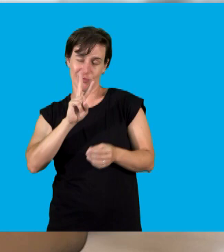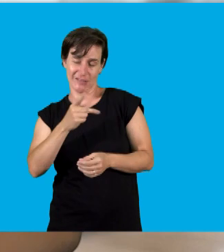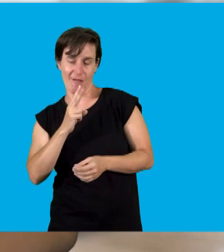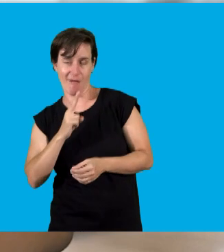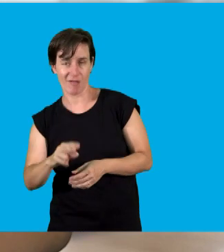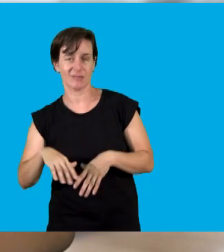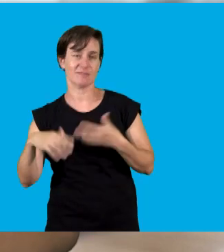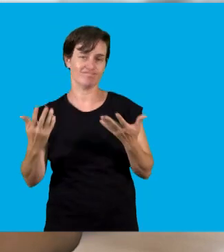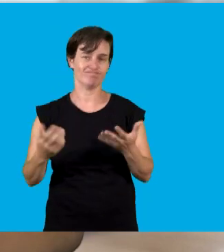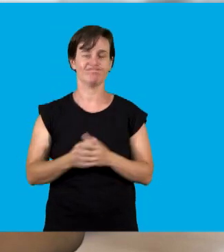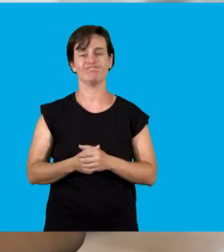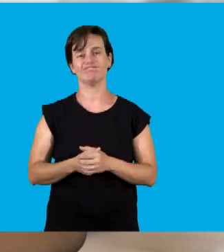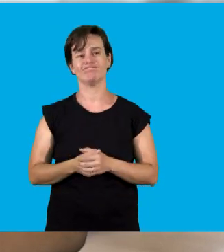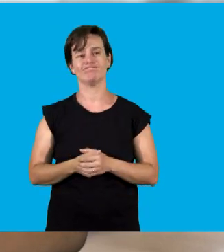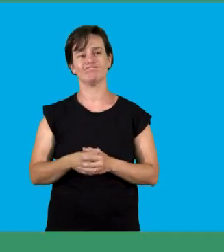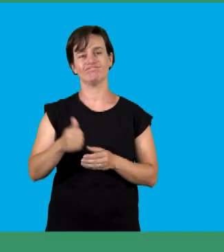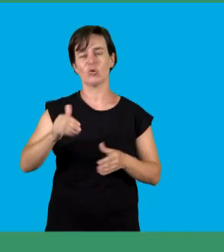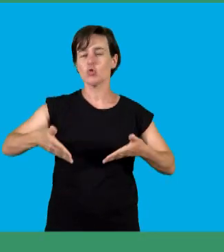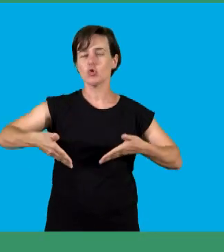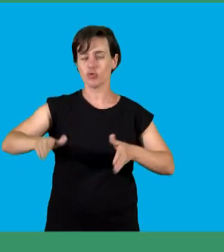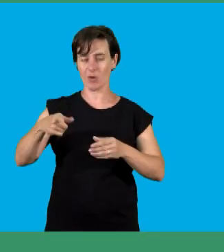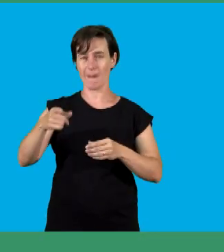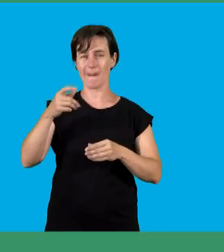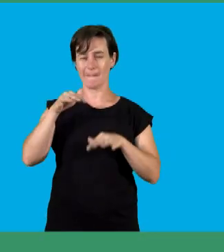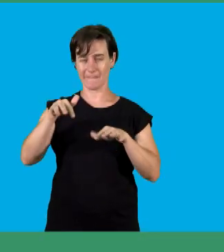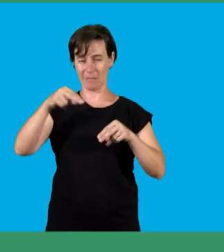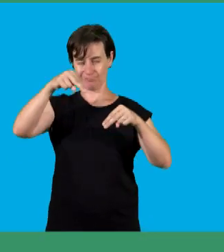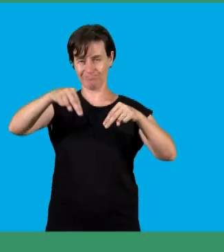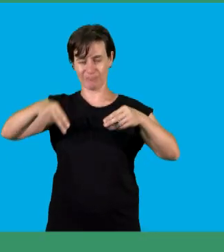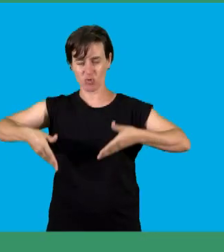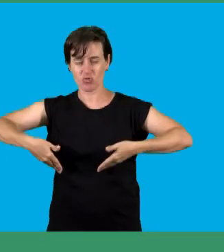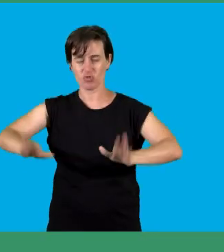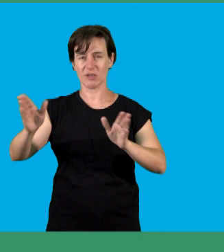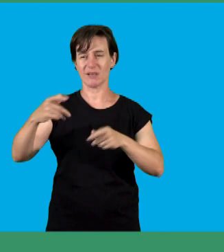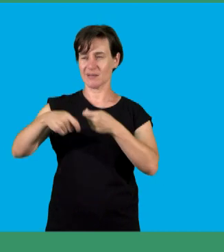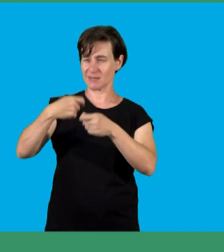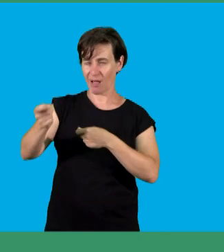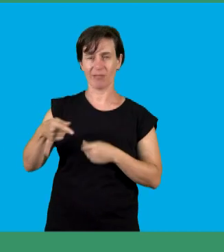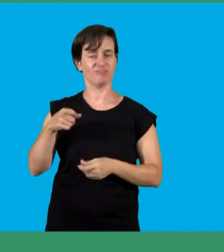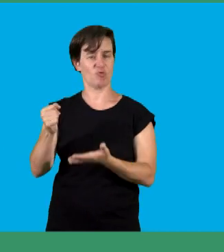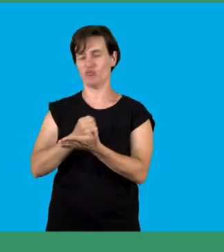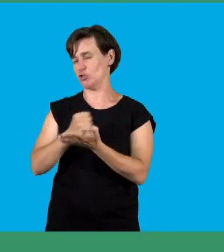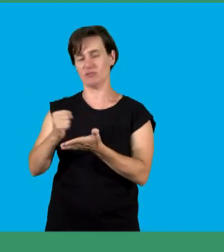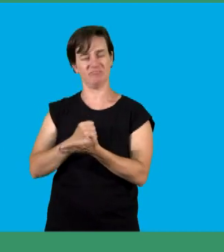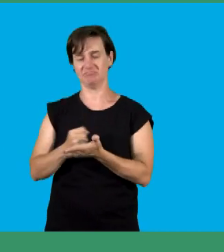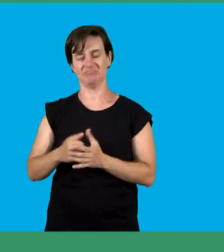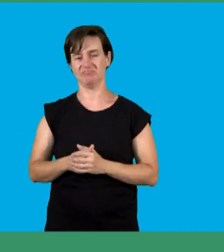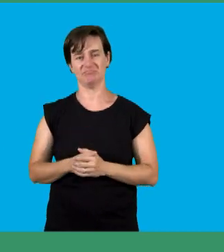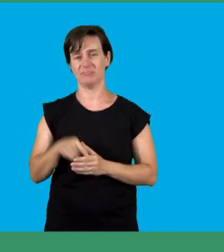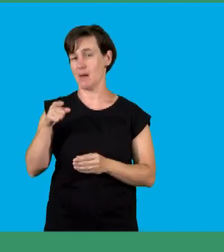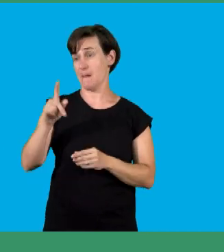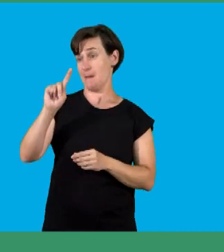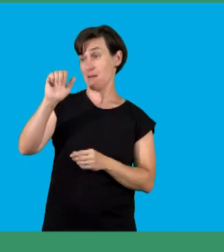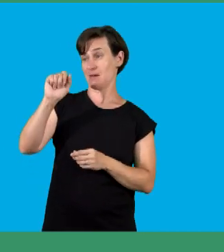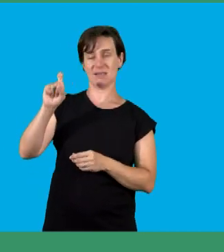one. And moving on, we have our street vendors. Street vendors do not register with CIPC.